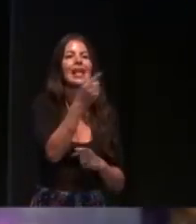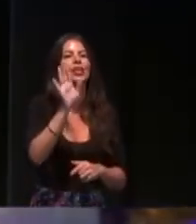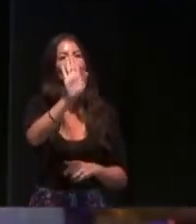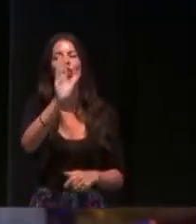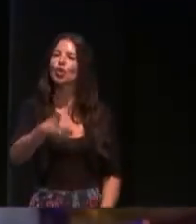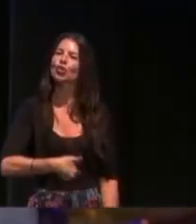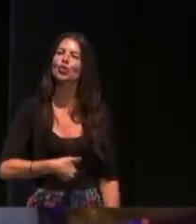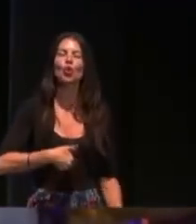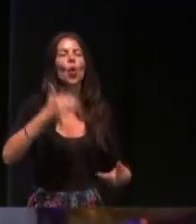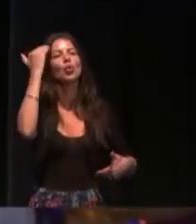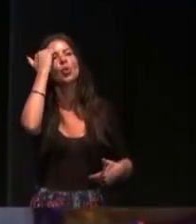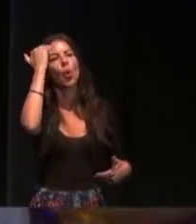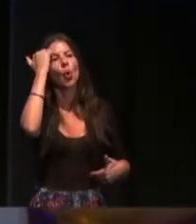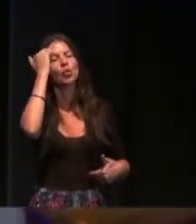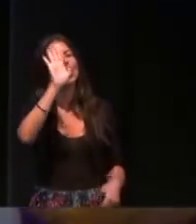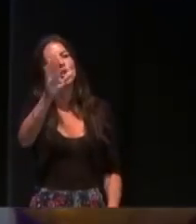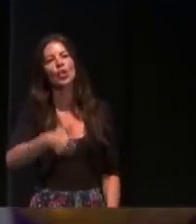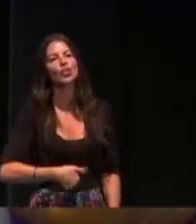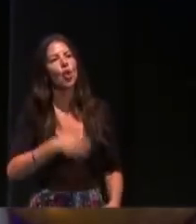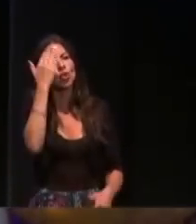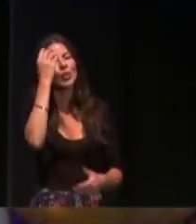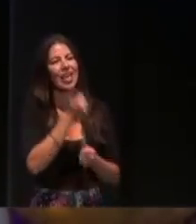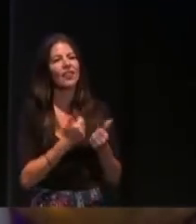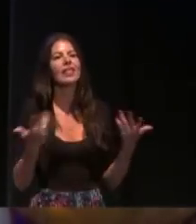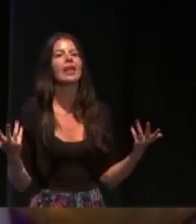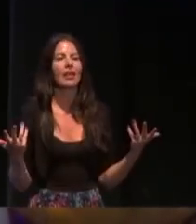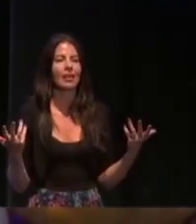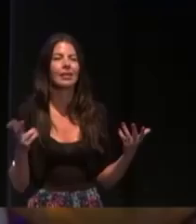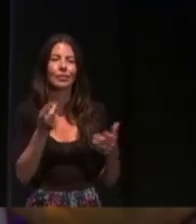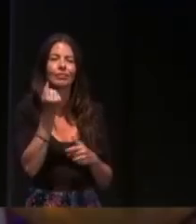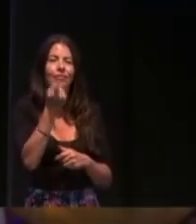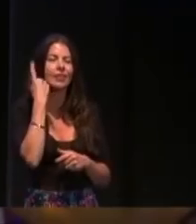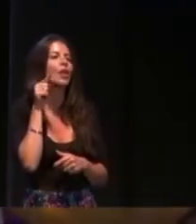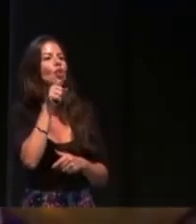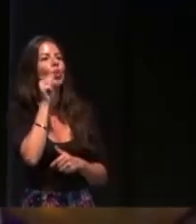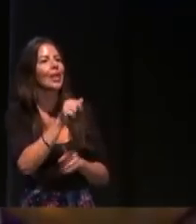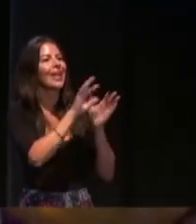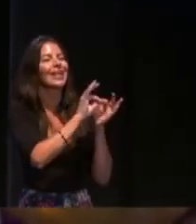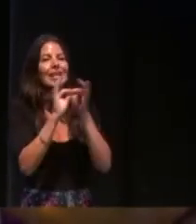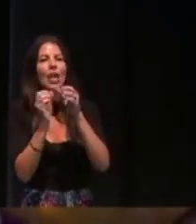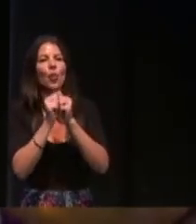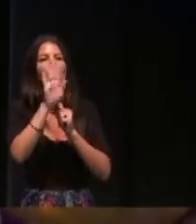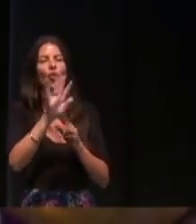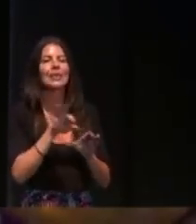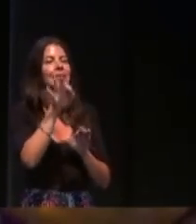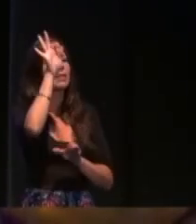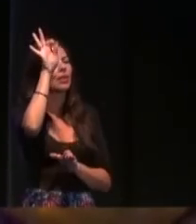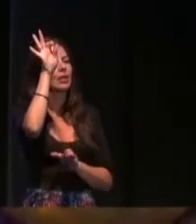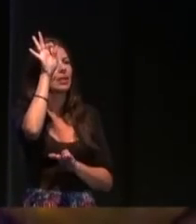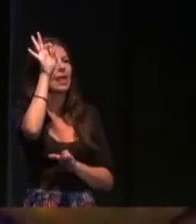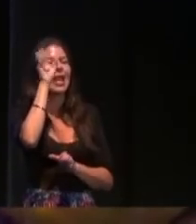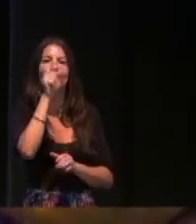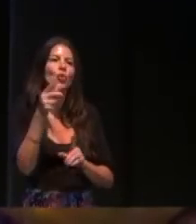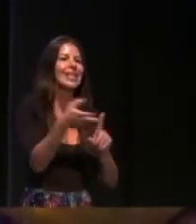soul knows. Your soul knows everything, you see. You can tap into your spirit,